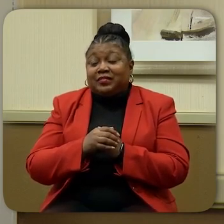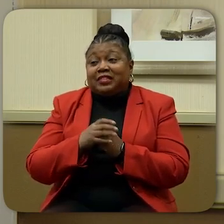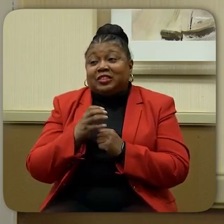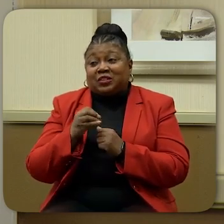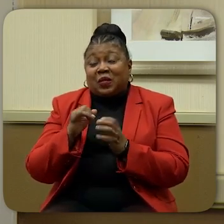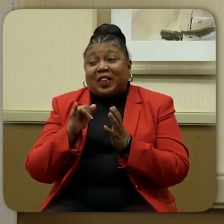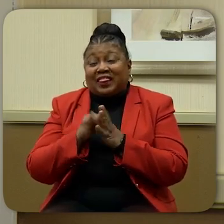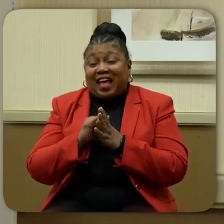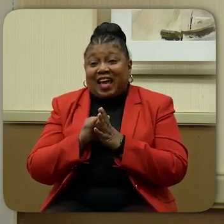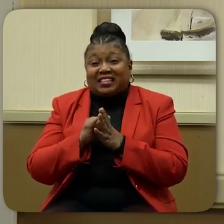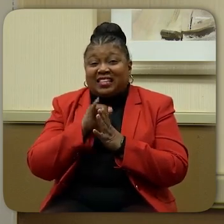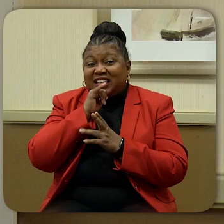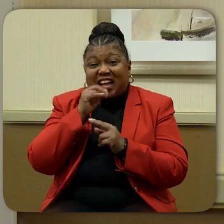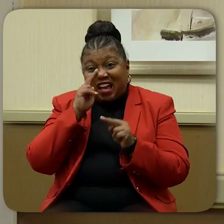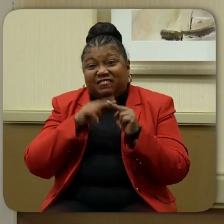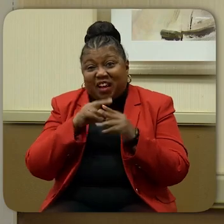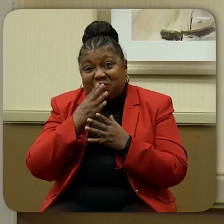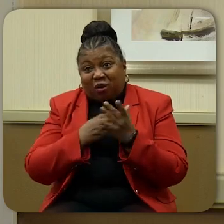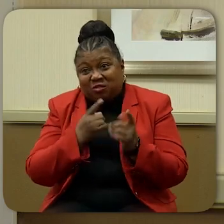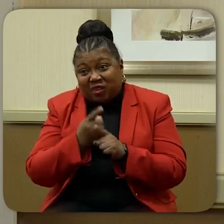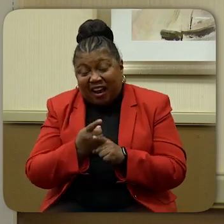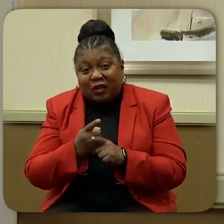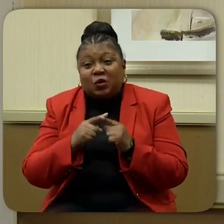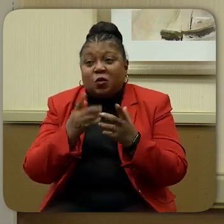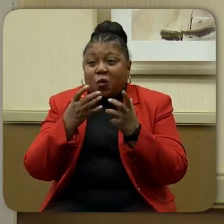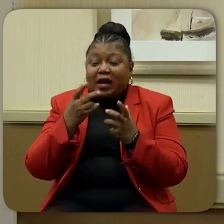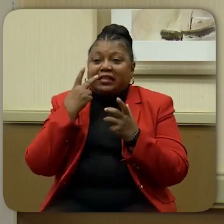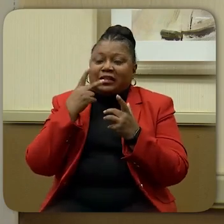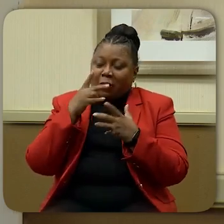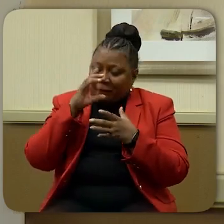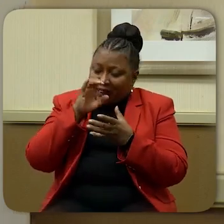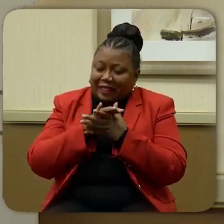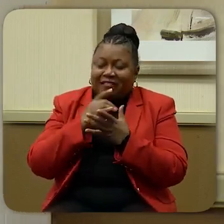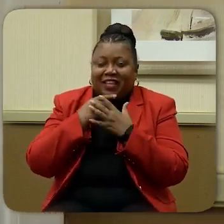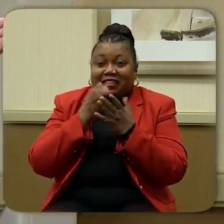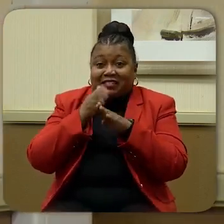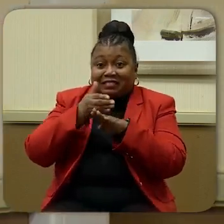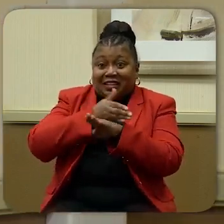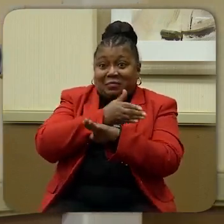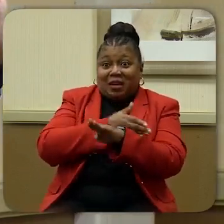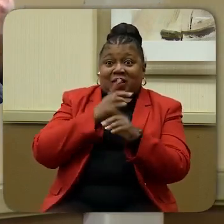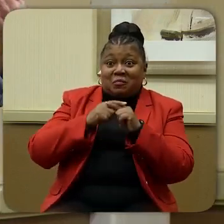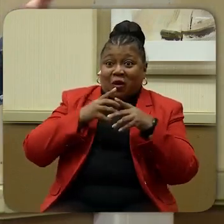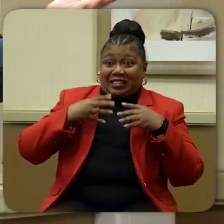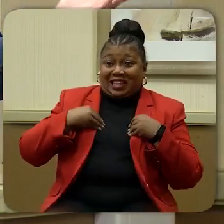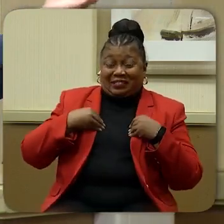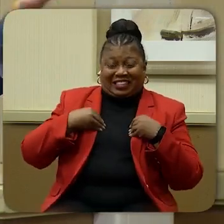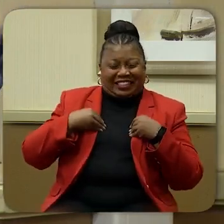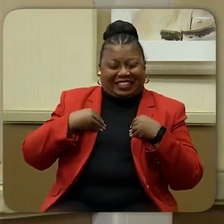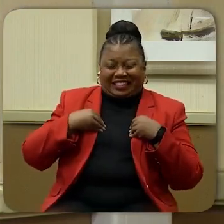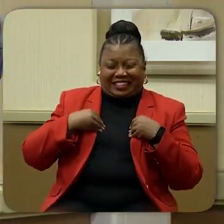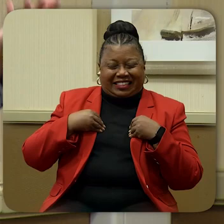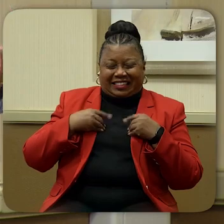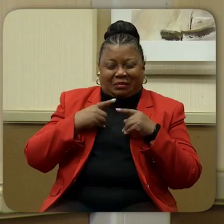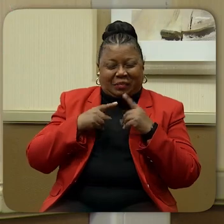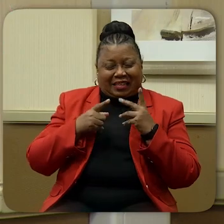So that's like the not fun part, right? We want to believe that things are getting better and more accepting,